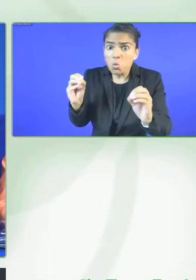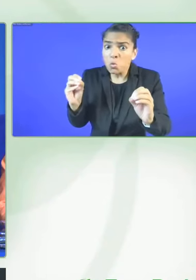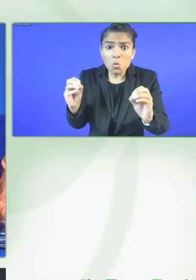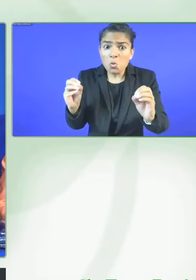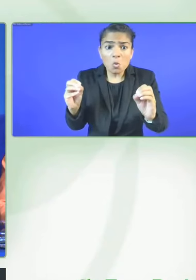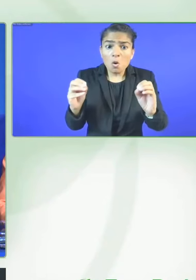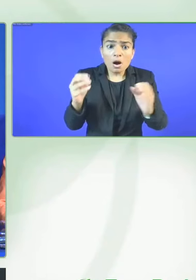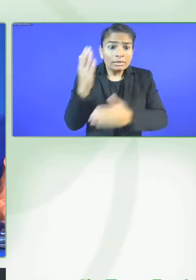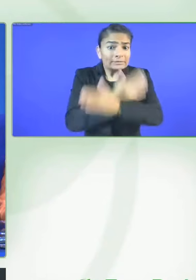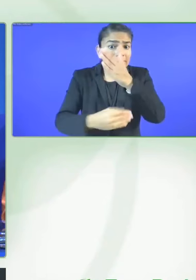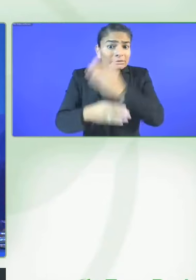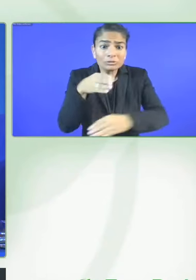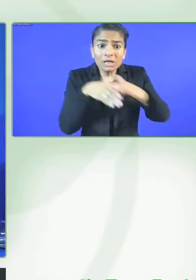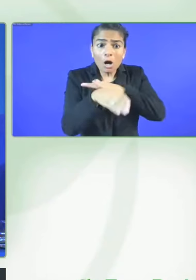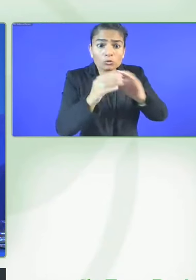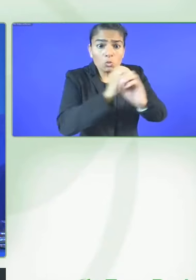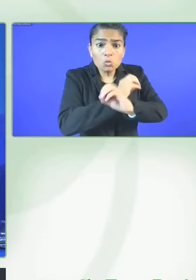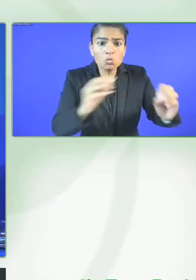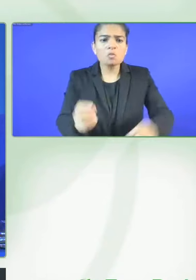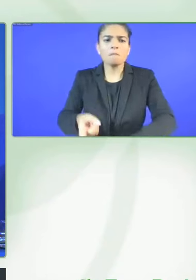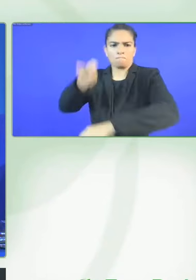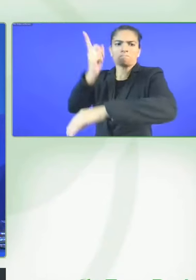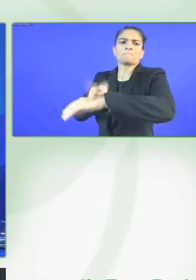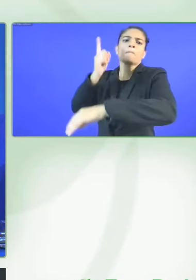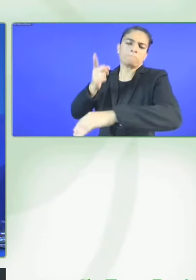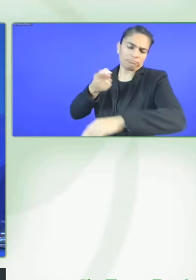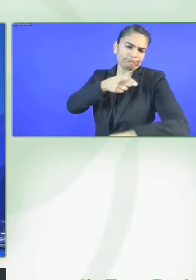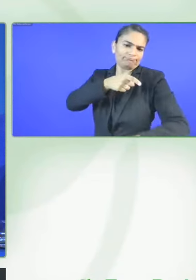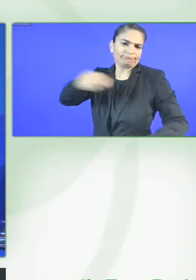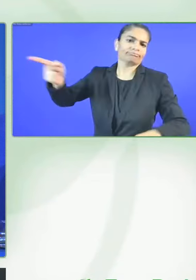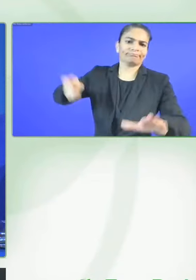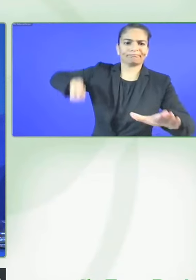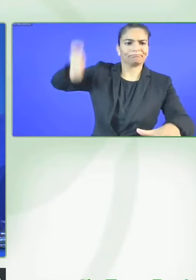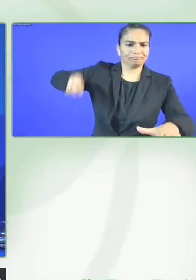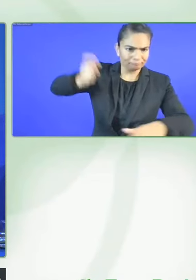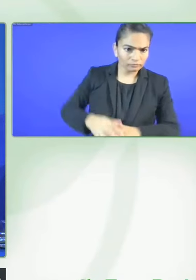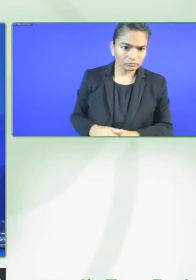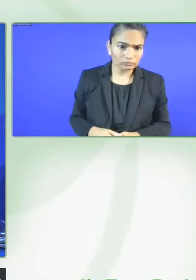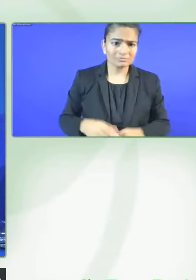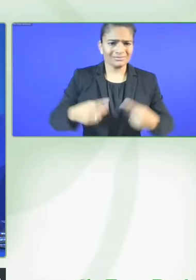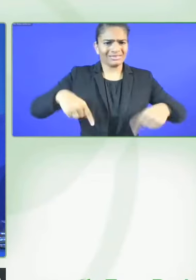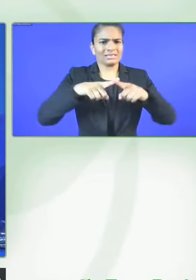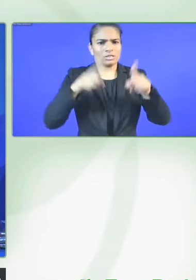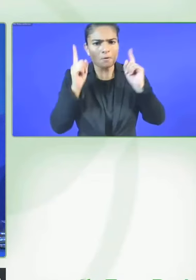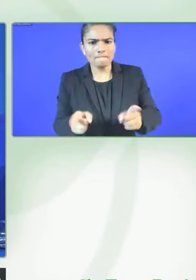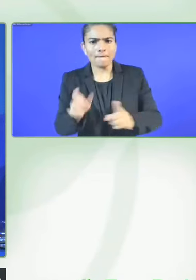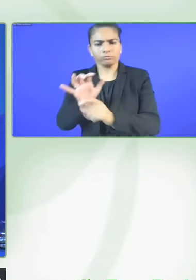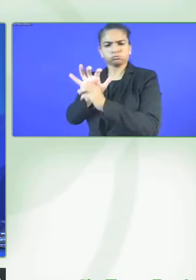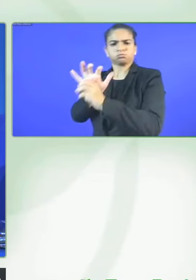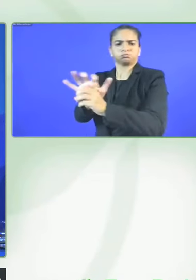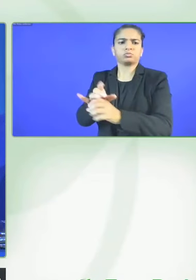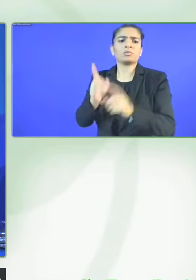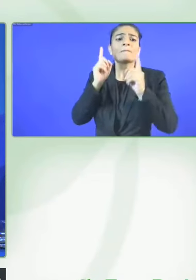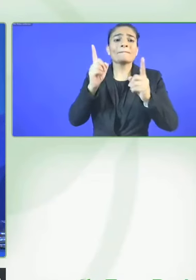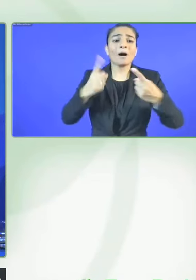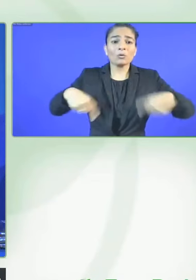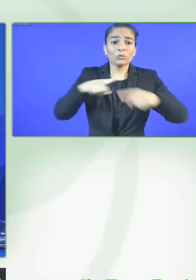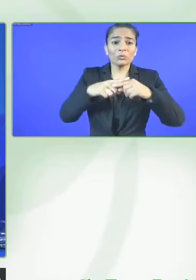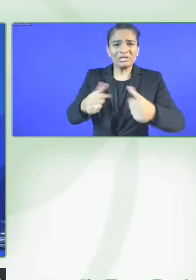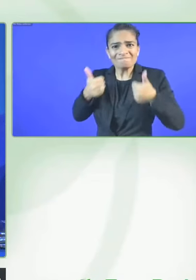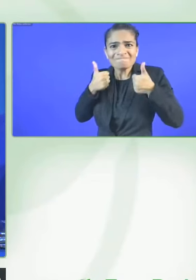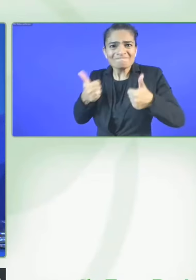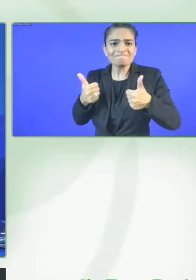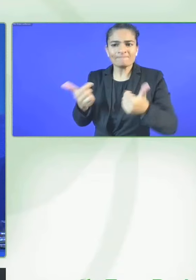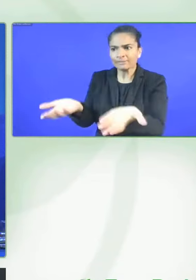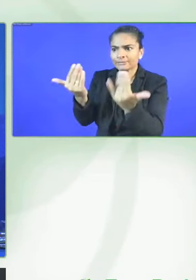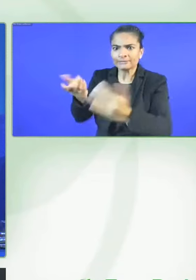provisions, as there is just no sufficient incentive and motivation for violators of accessibility to fix